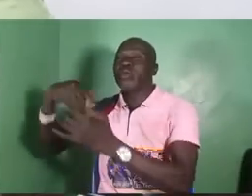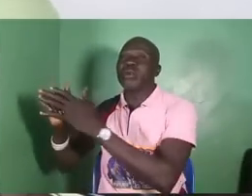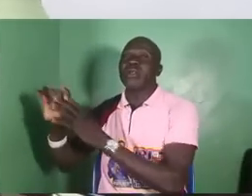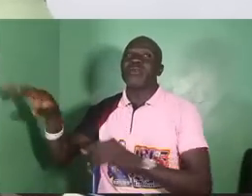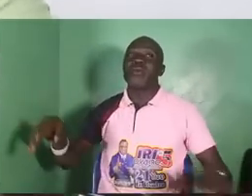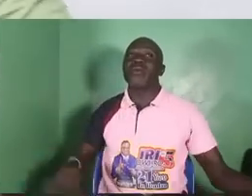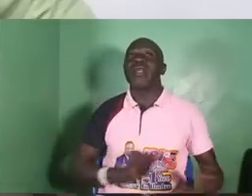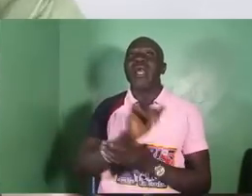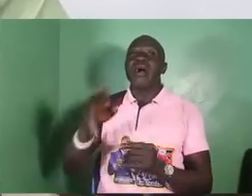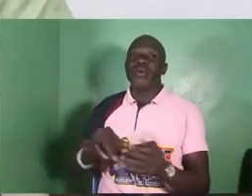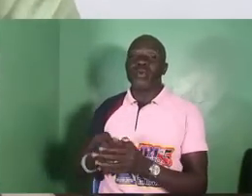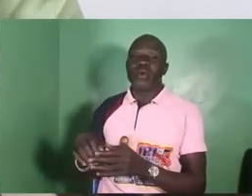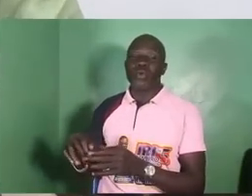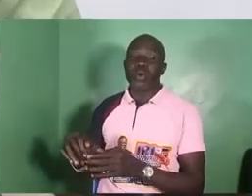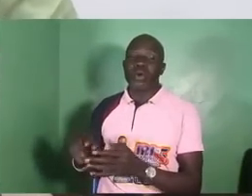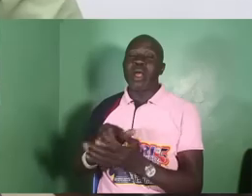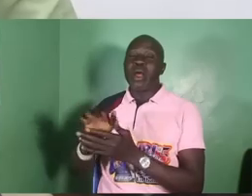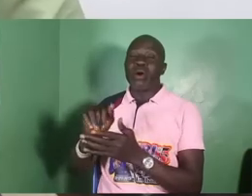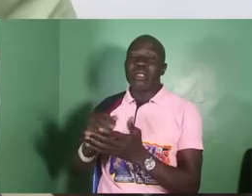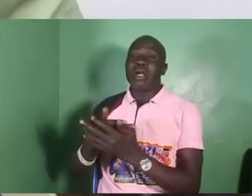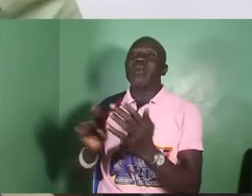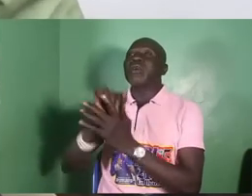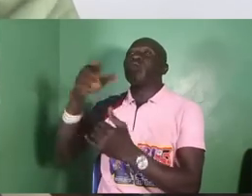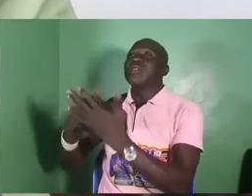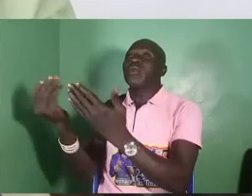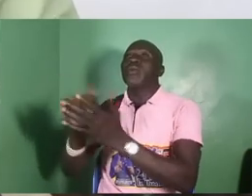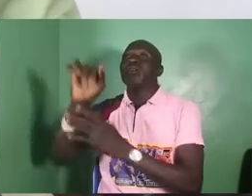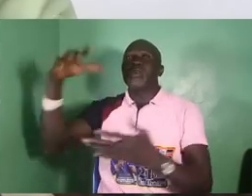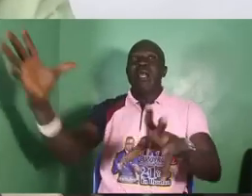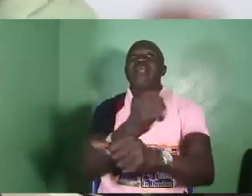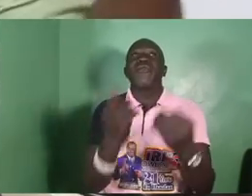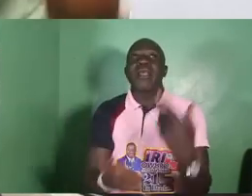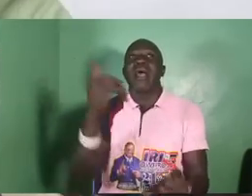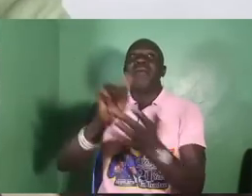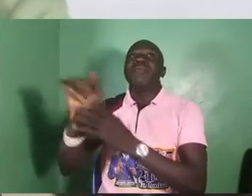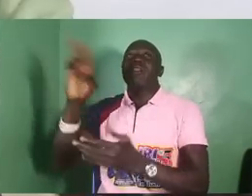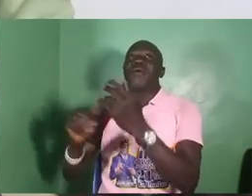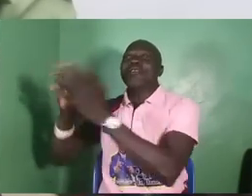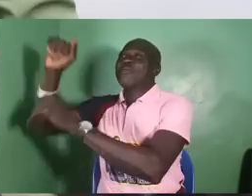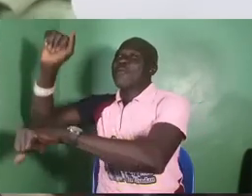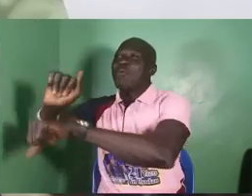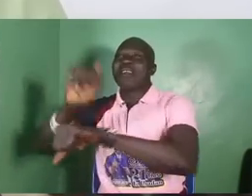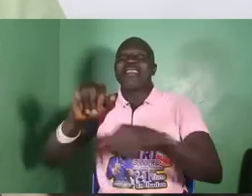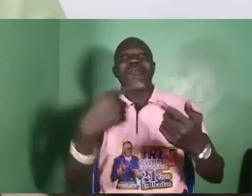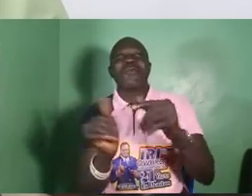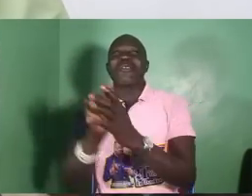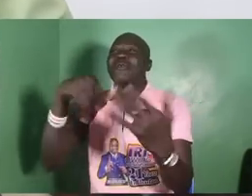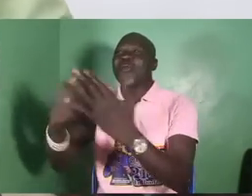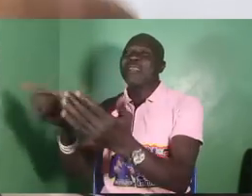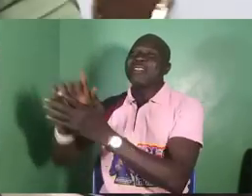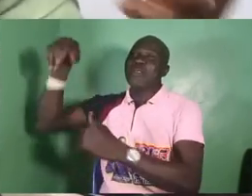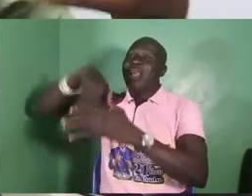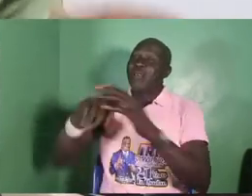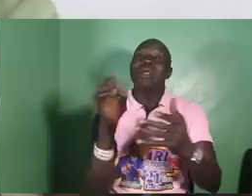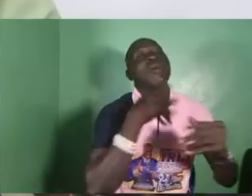And why put on your head. And you want your head. And by now, we are. Where is it must catch fire? Oh, they must be second part of the world. You are the best.